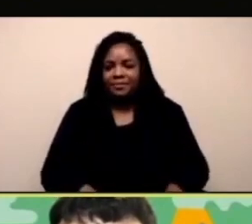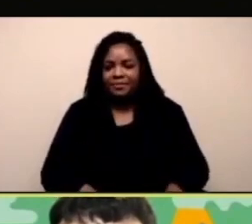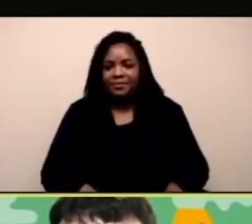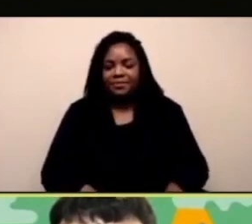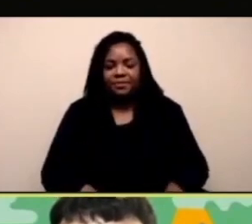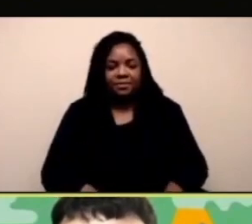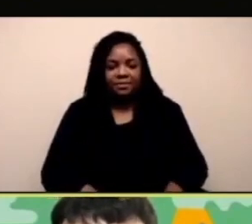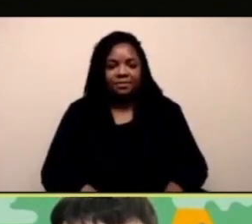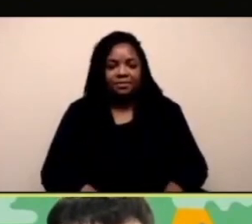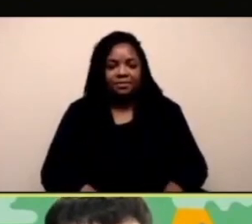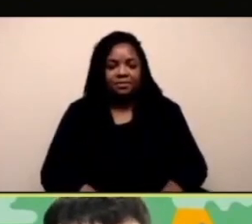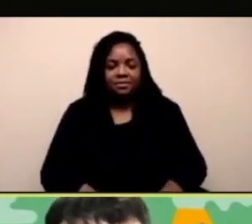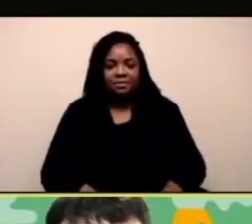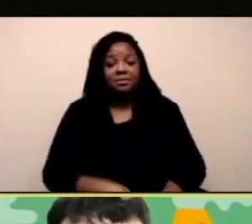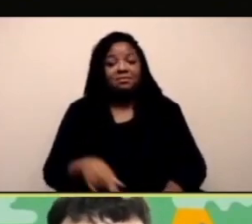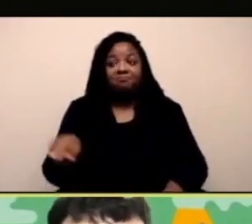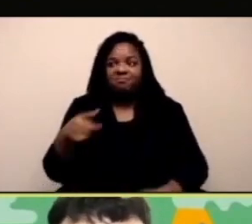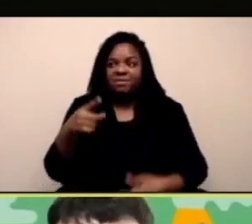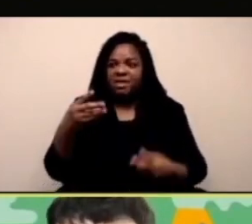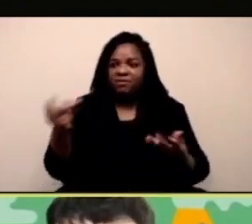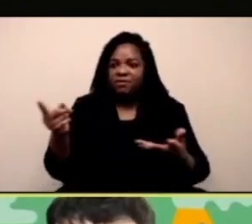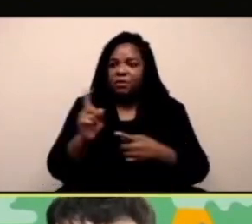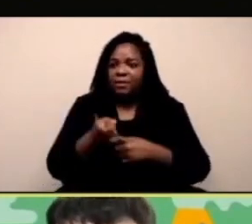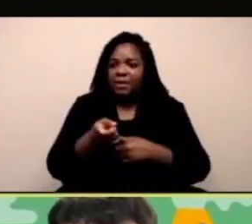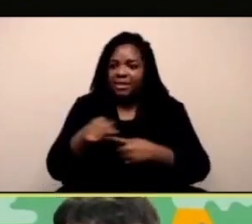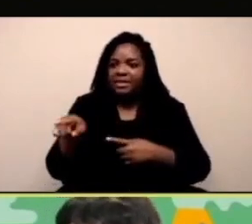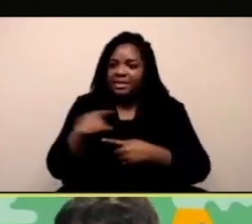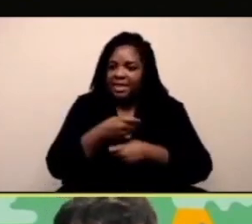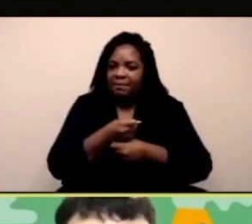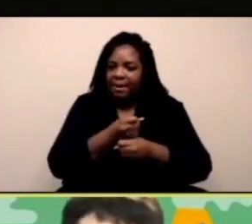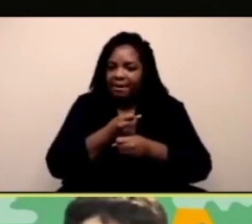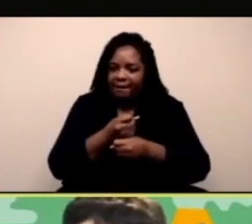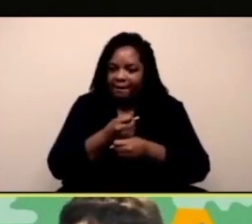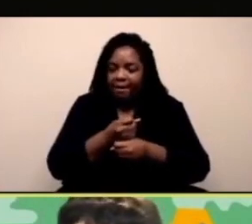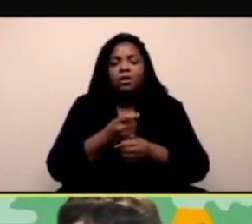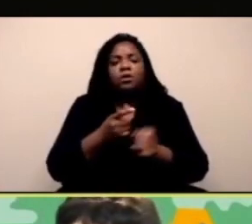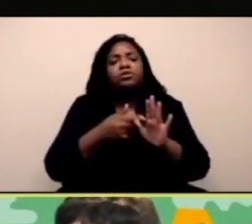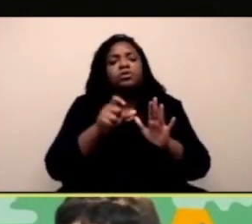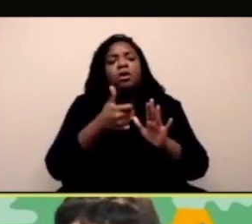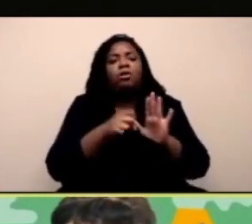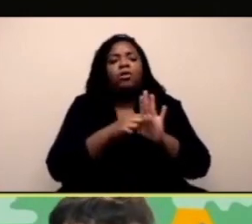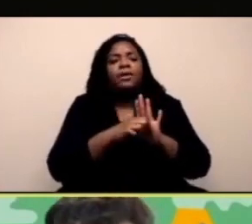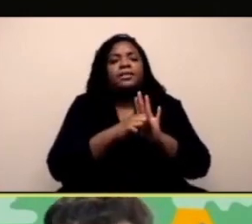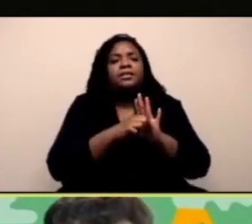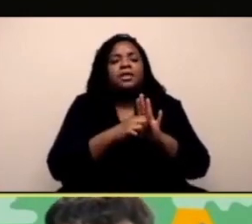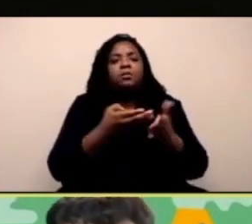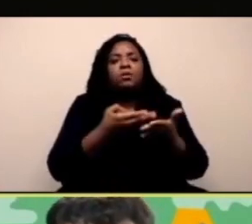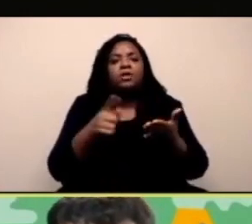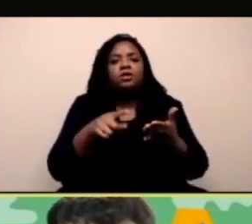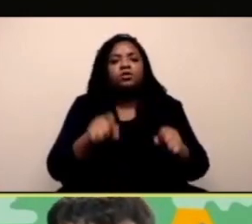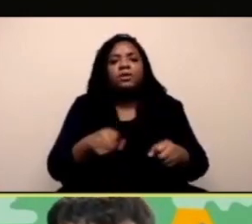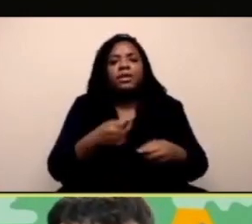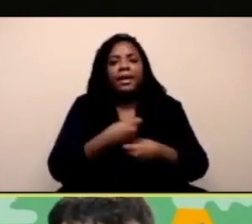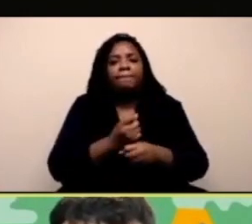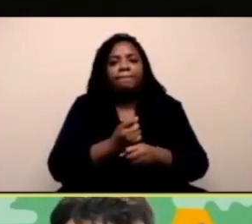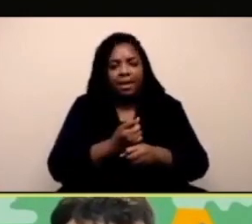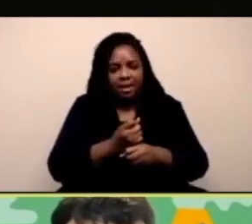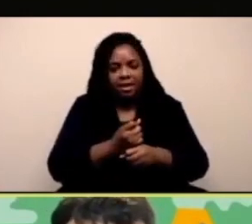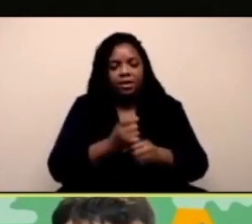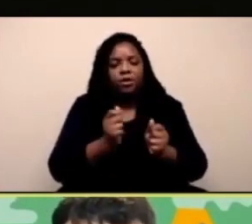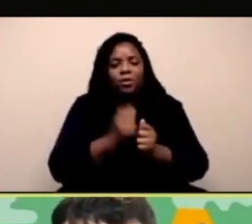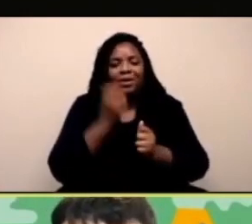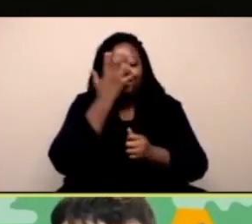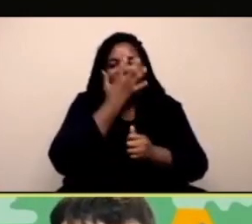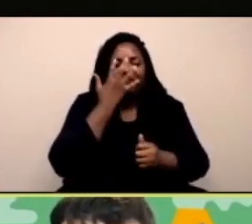And so while we give them a few minutes to do that, I thought we might show some other examples of things that you can create with face sensing.